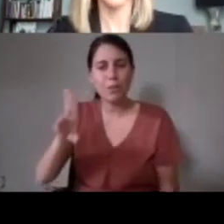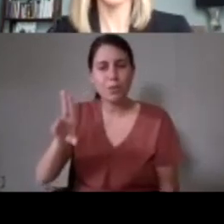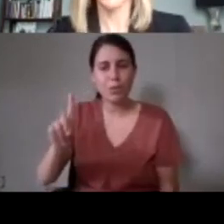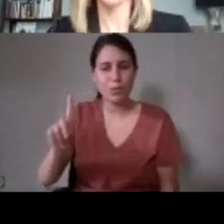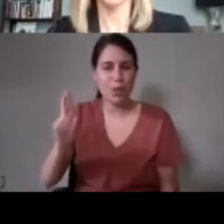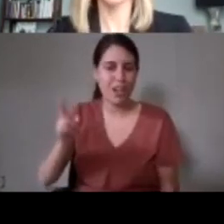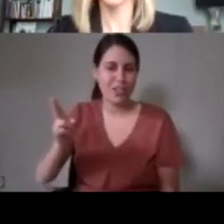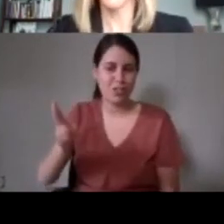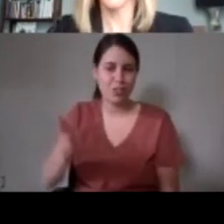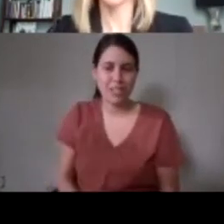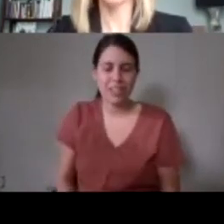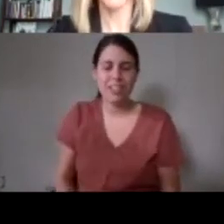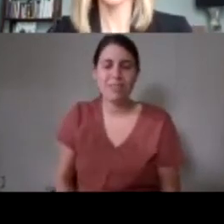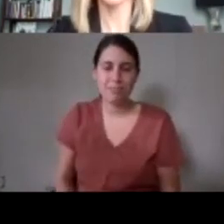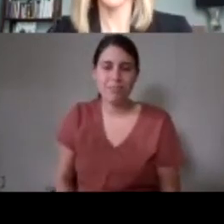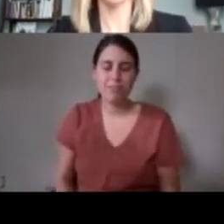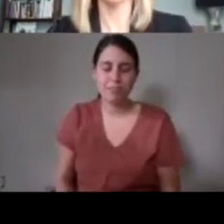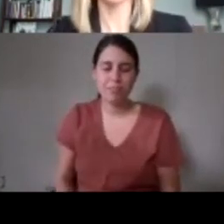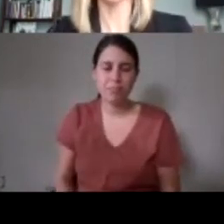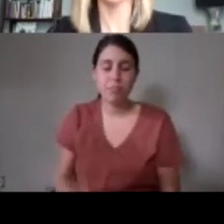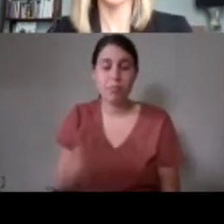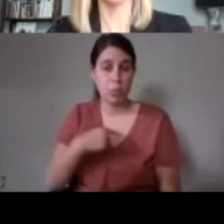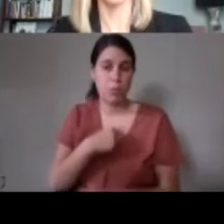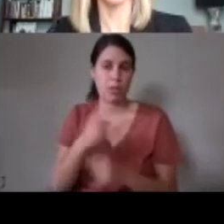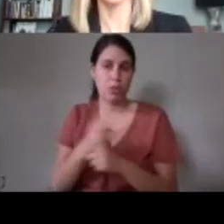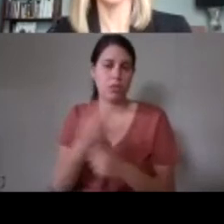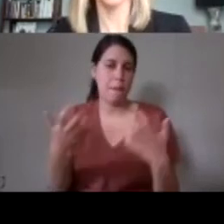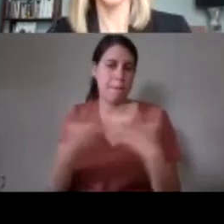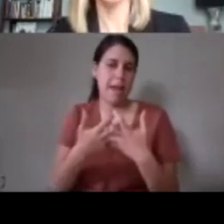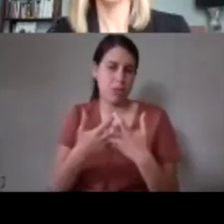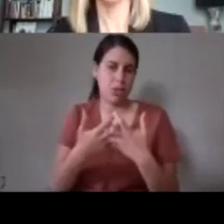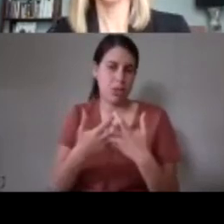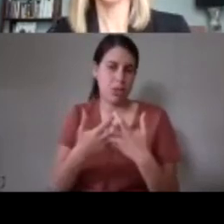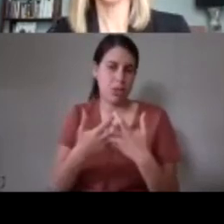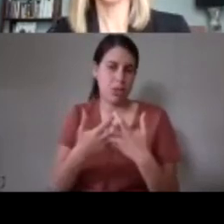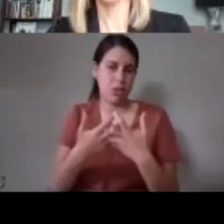history. And again, we used a matching sample of those who were never incarcerated.